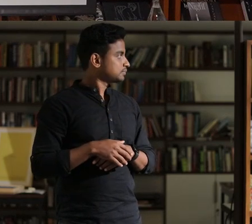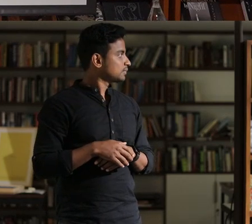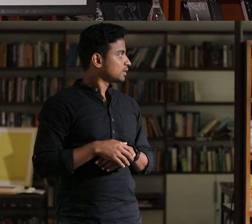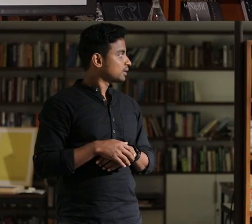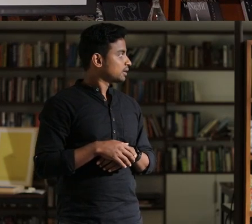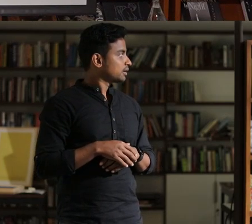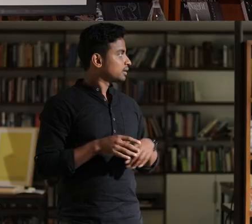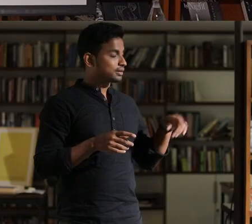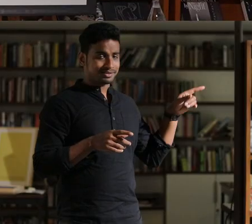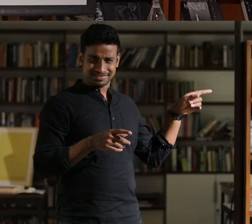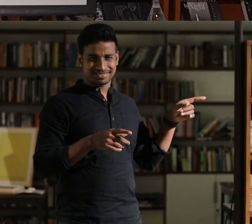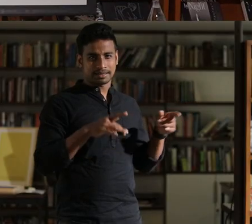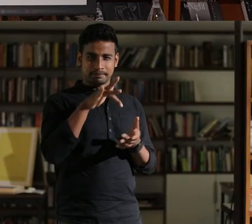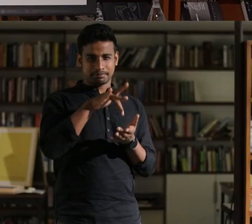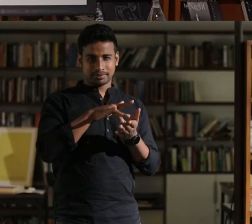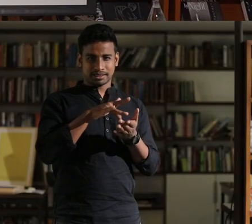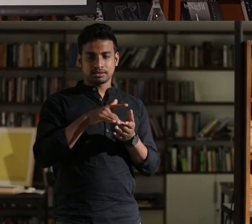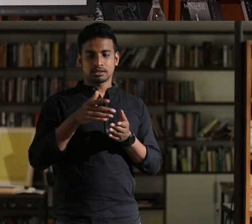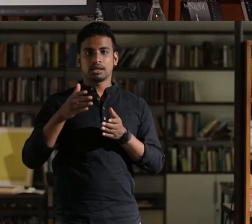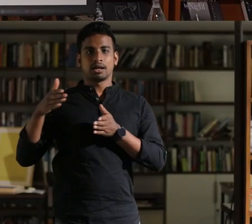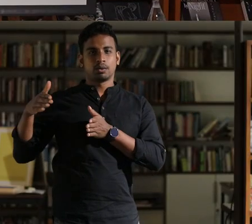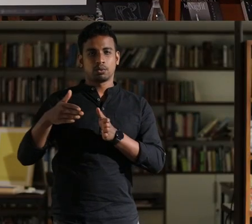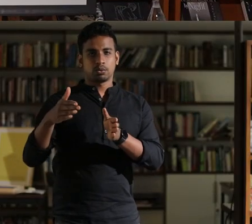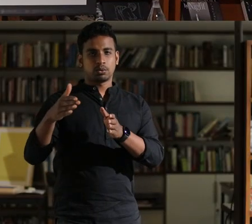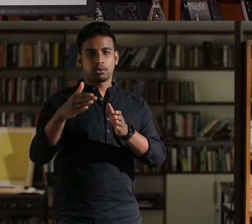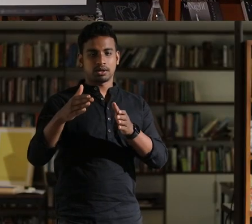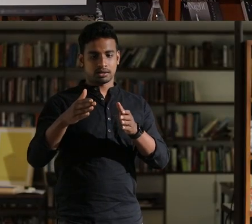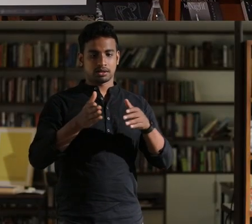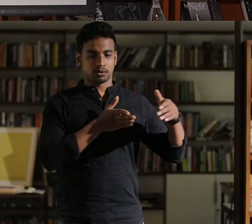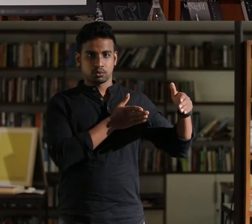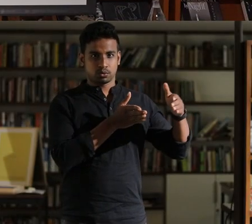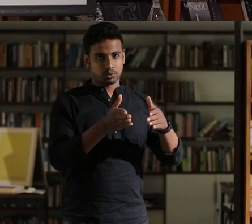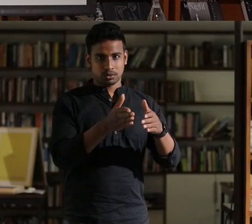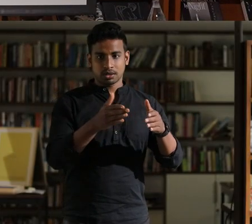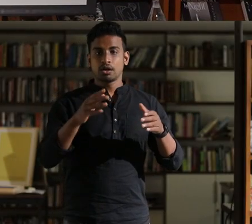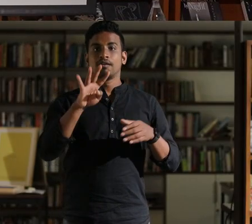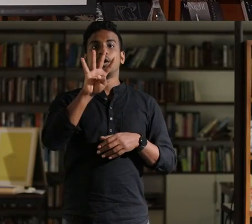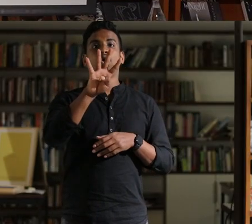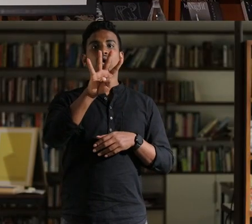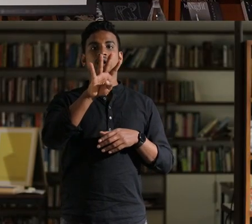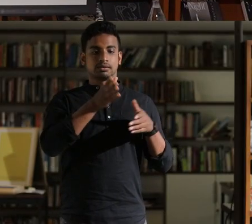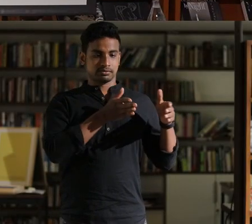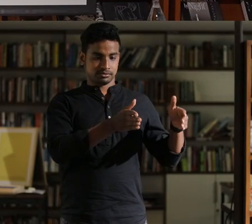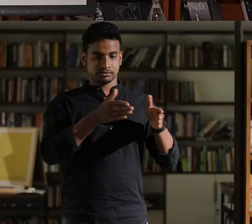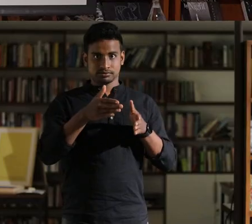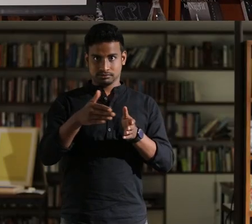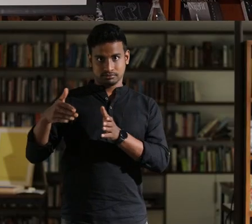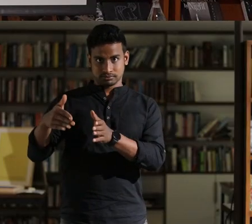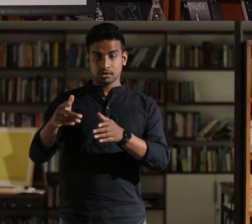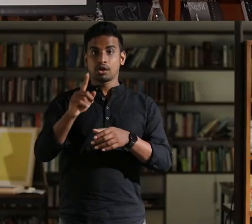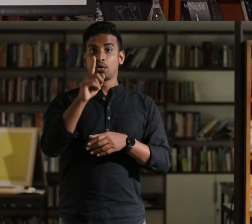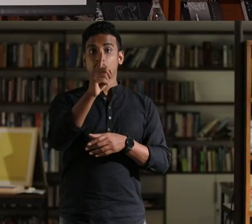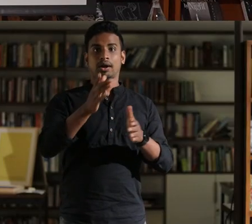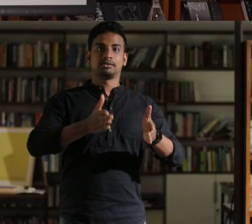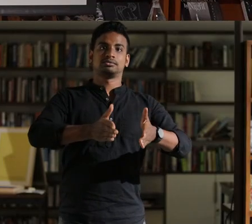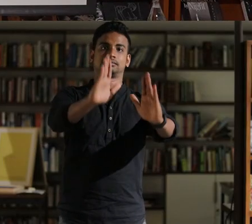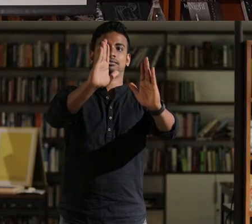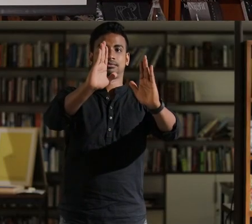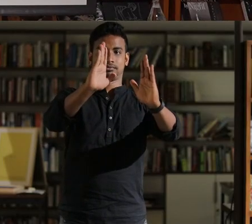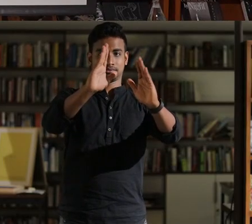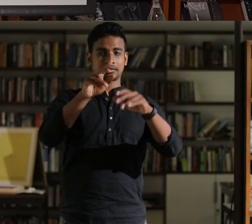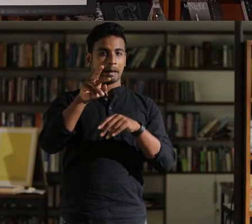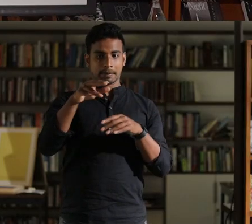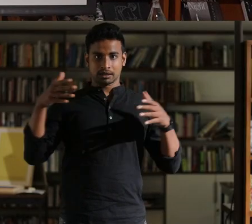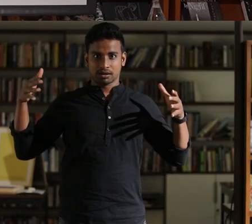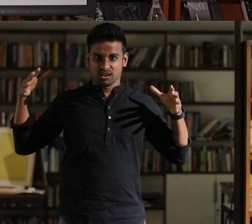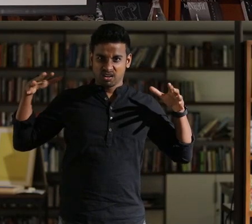Imphal Valley has 4 rivers coming into it and 1 river moving out. So in heavy rainfall years, it gets really flooded.